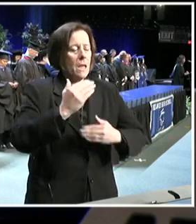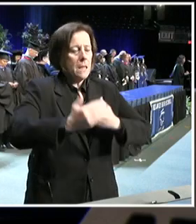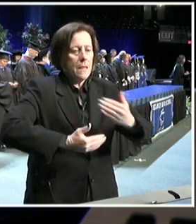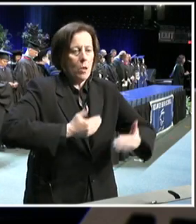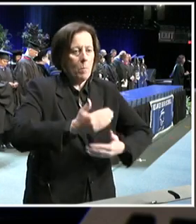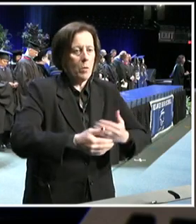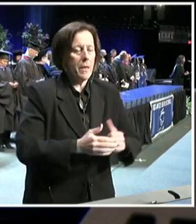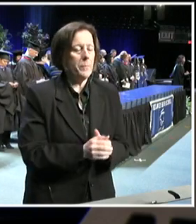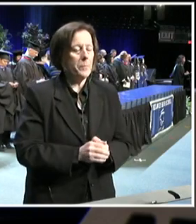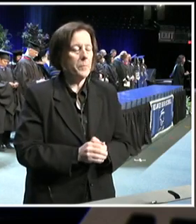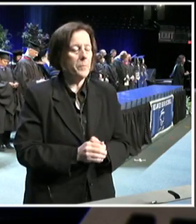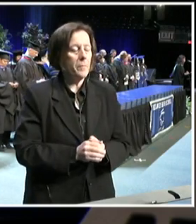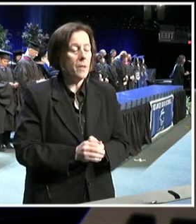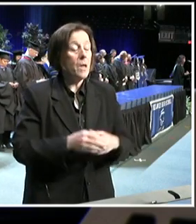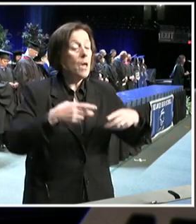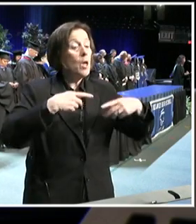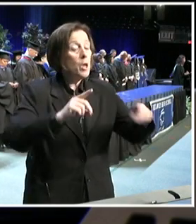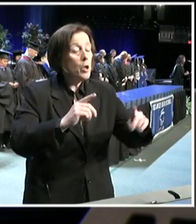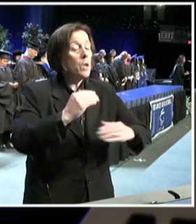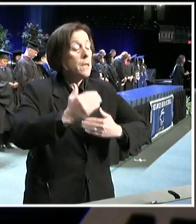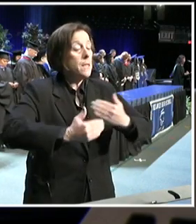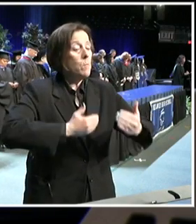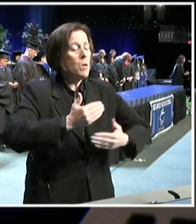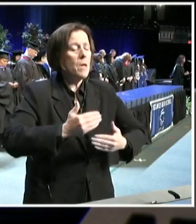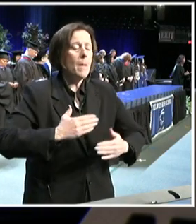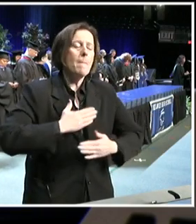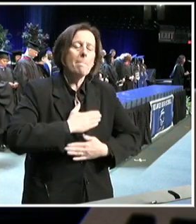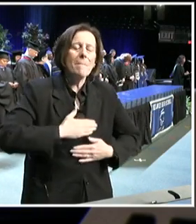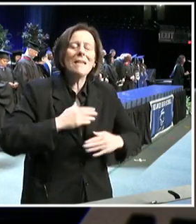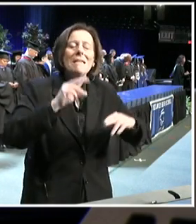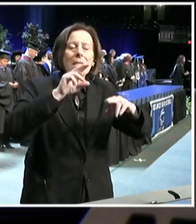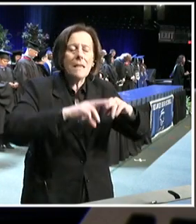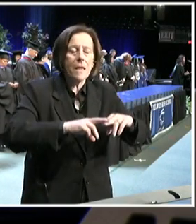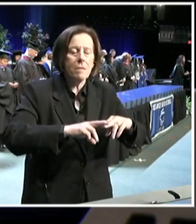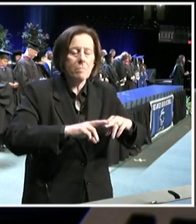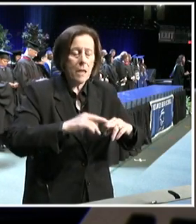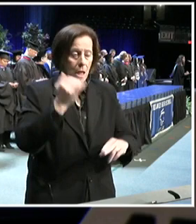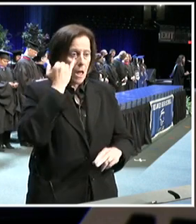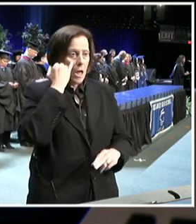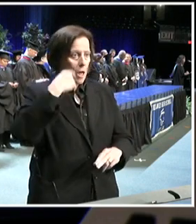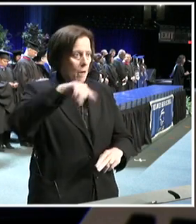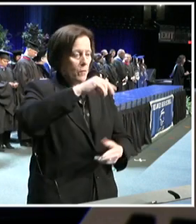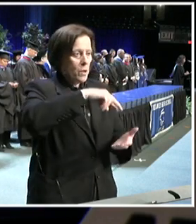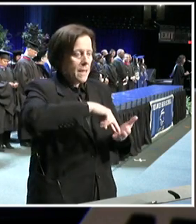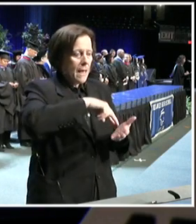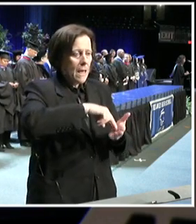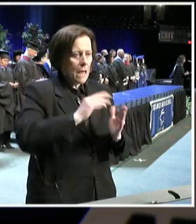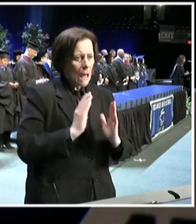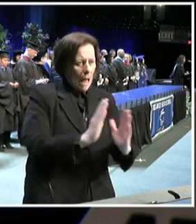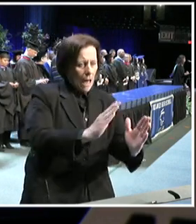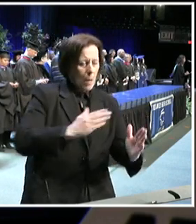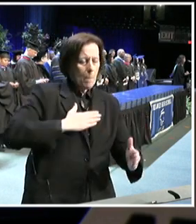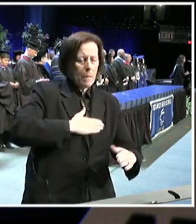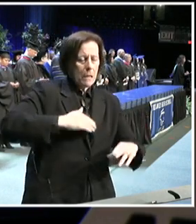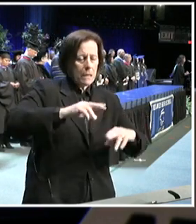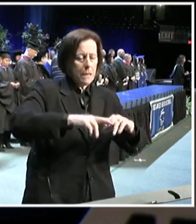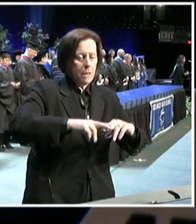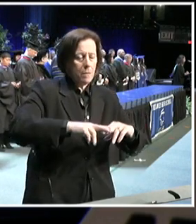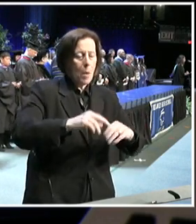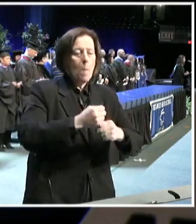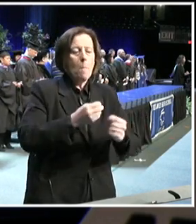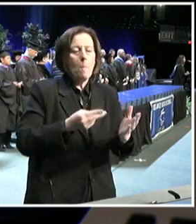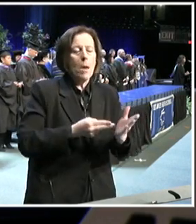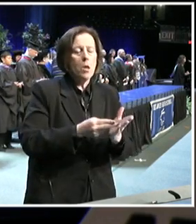ceremony. During the ceremony, please take a seat if you are standing in an aisle. Make sure that all